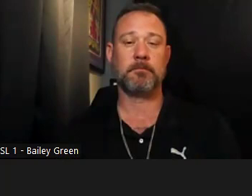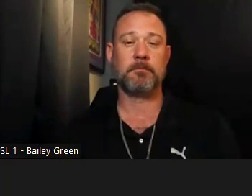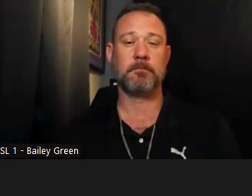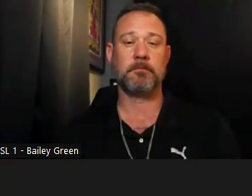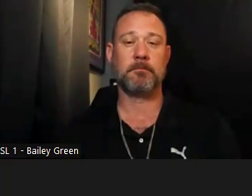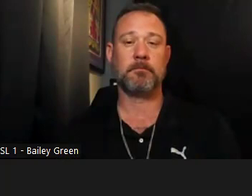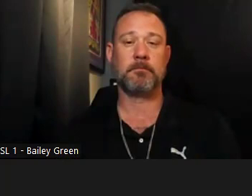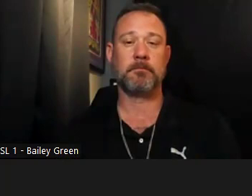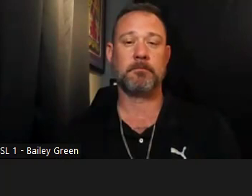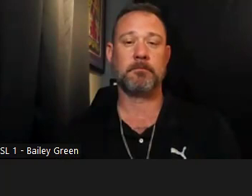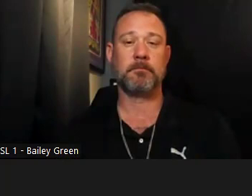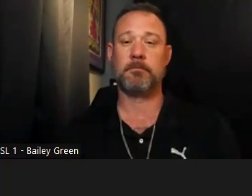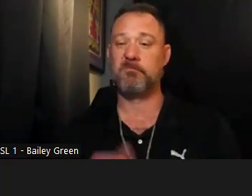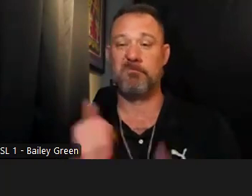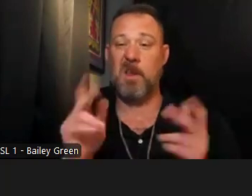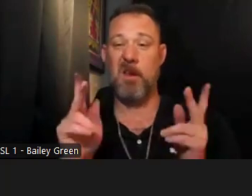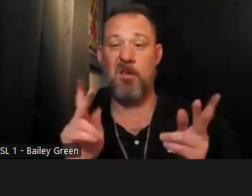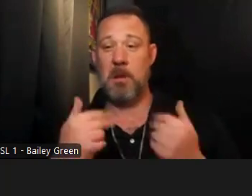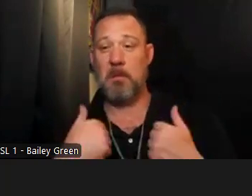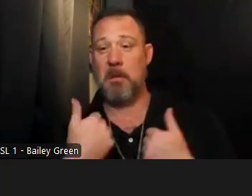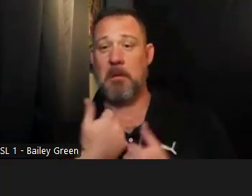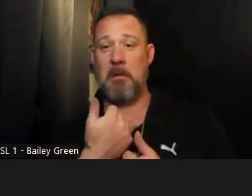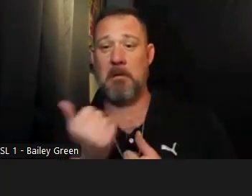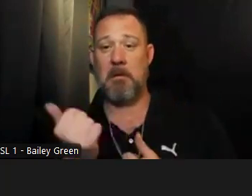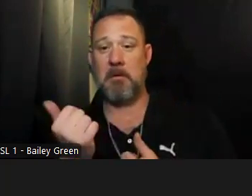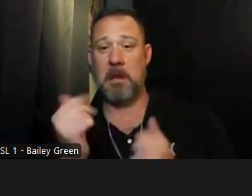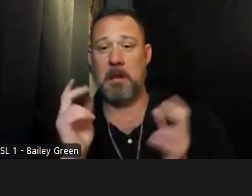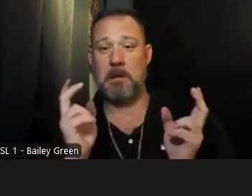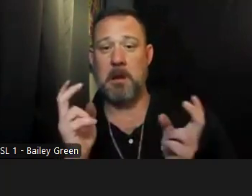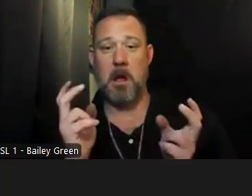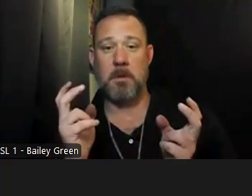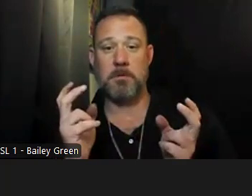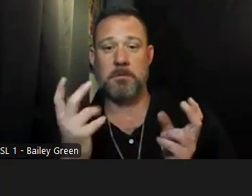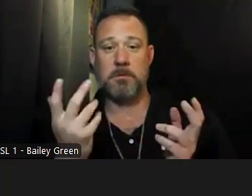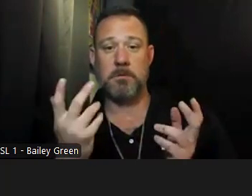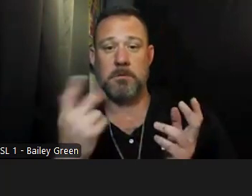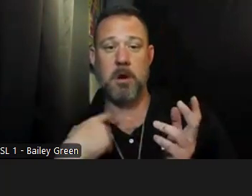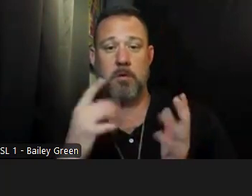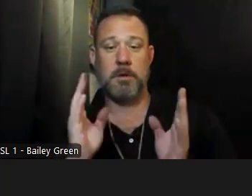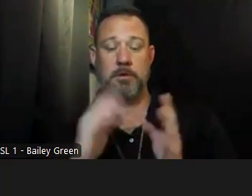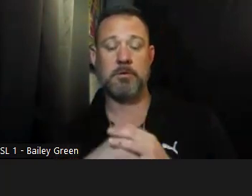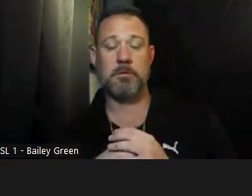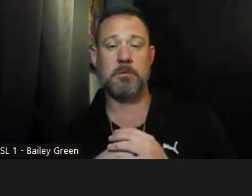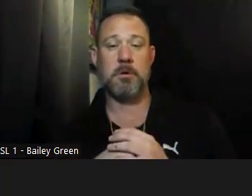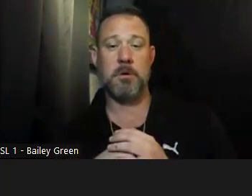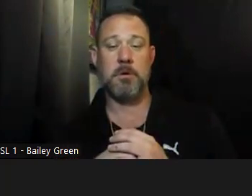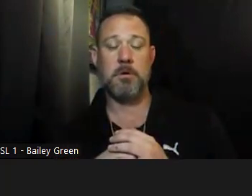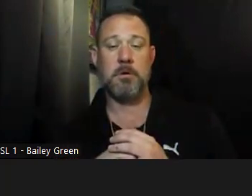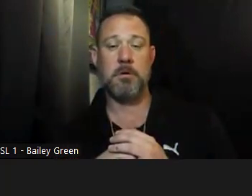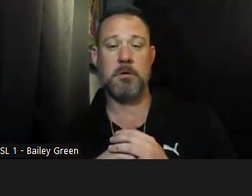Any other folks have any topics they want to bring to our attention?